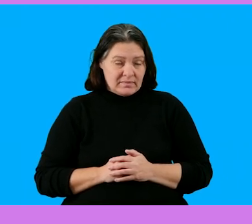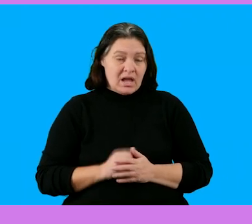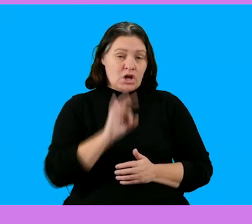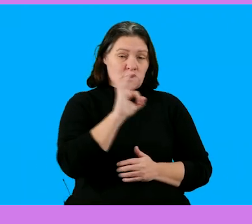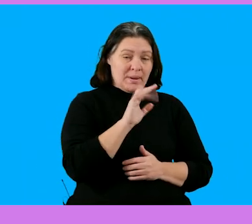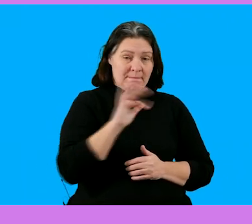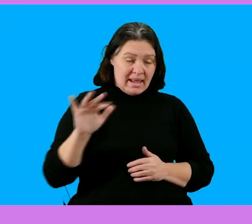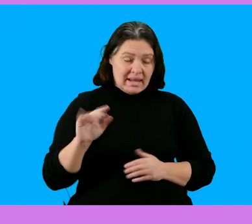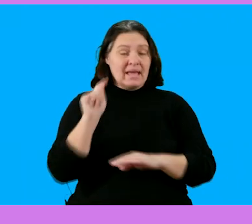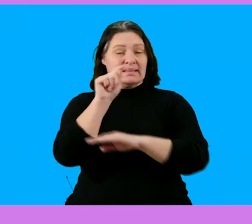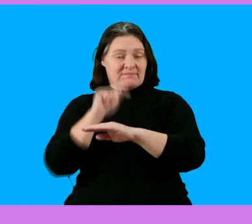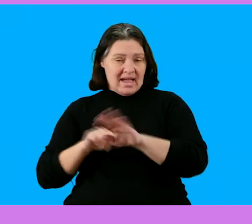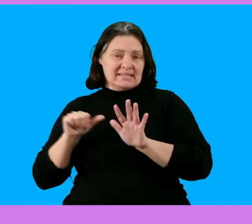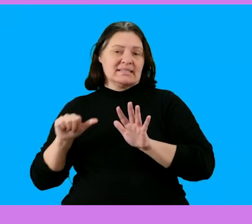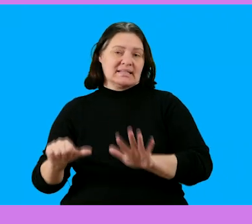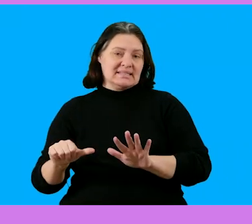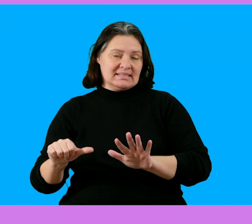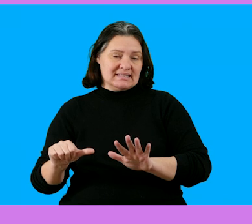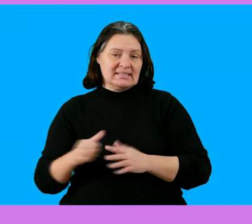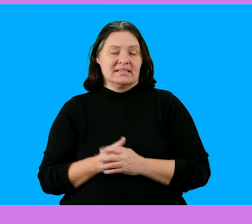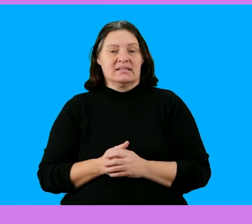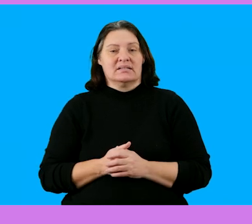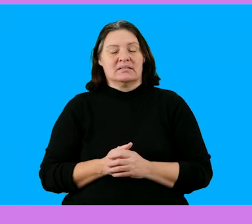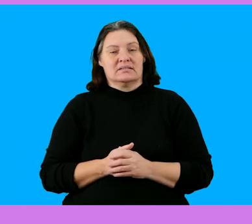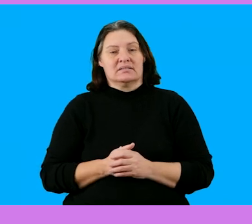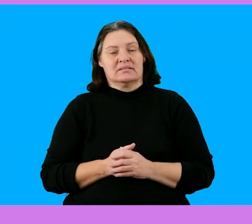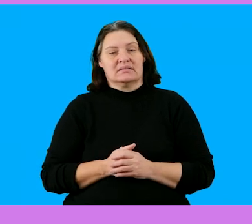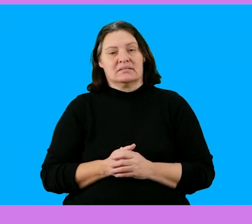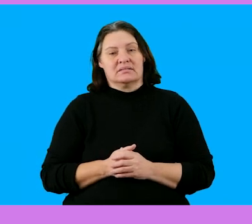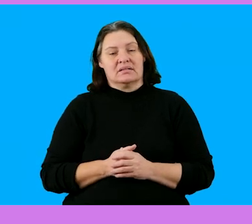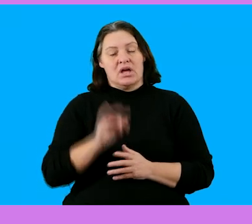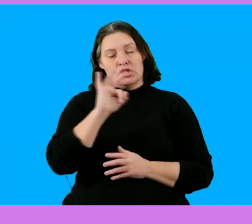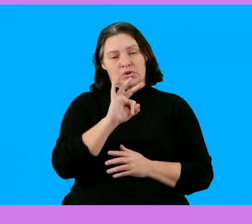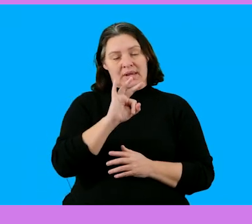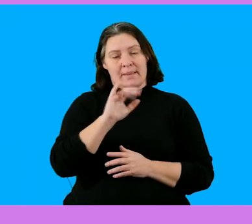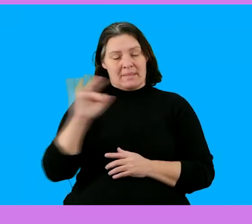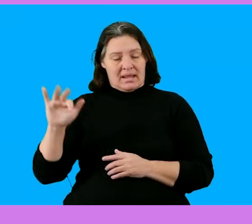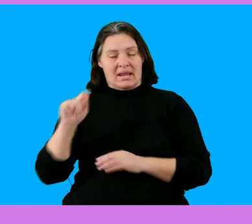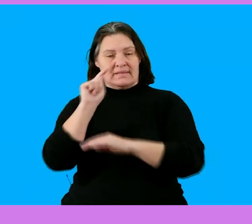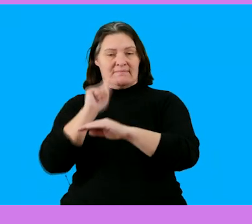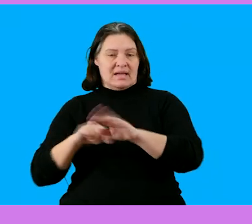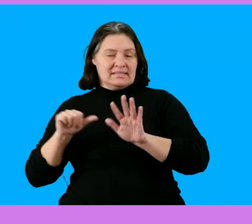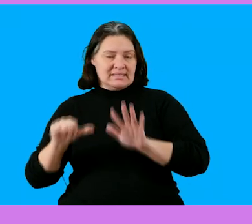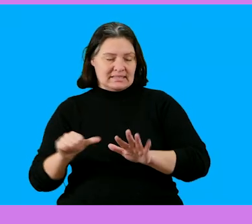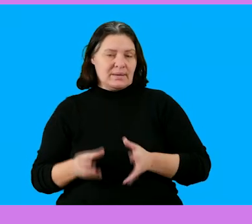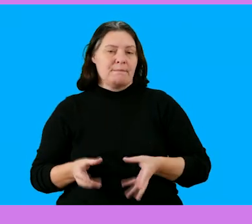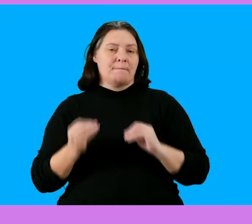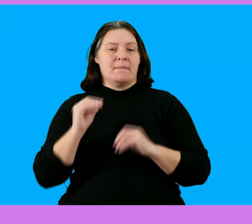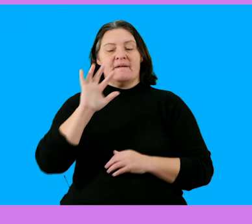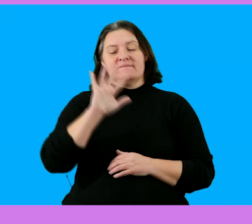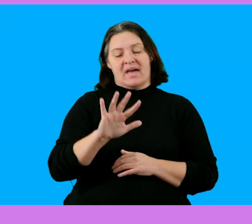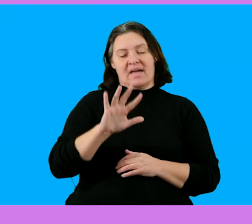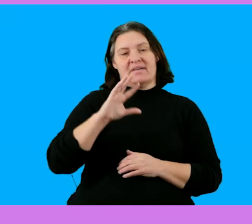3 million and you divide it by 6. So let's type that in, the 3 million divided by 6. So that will give